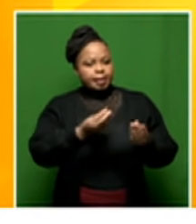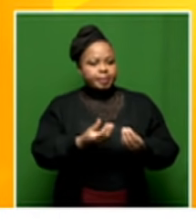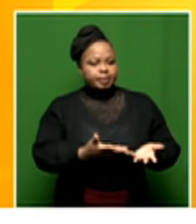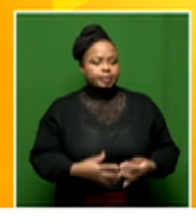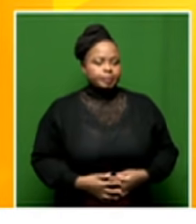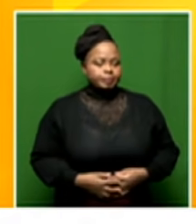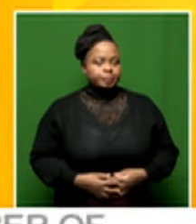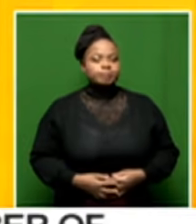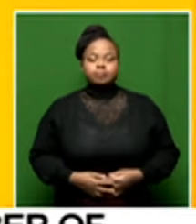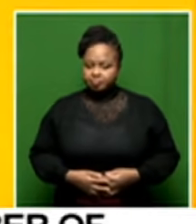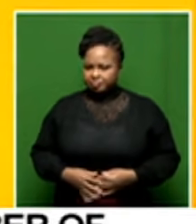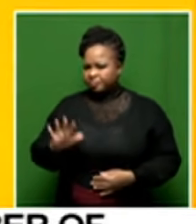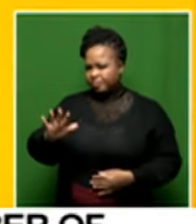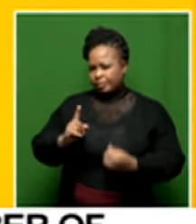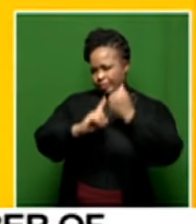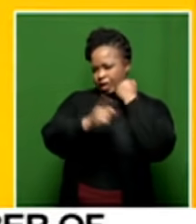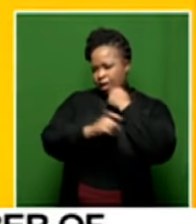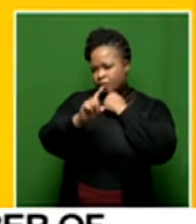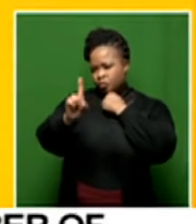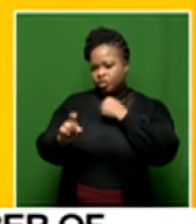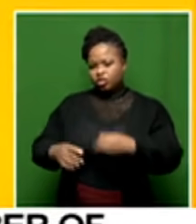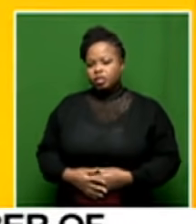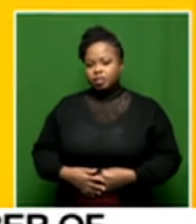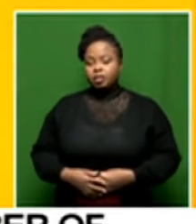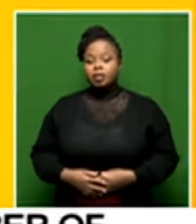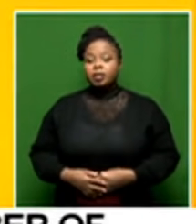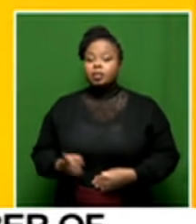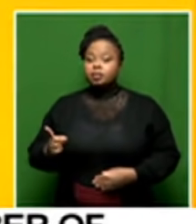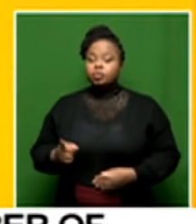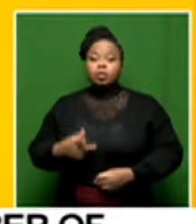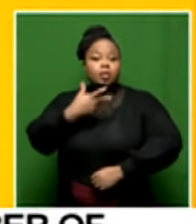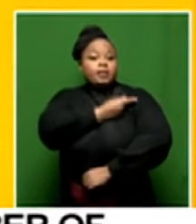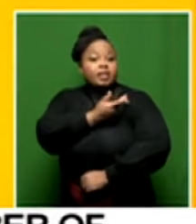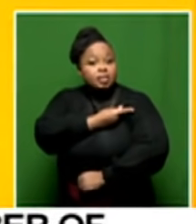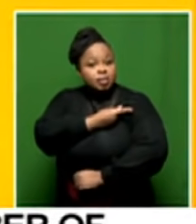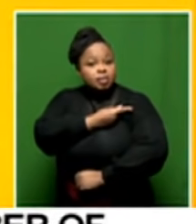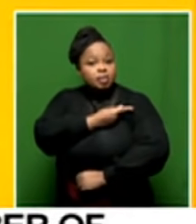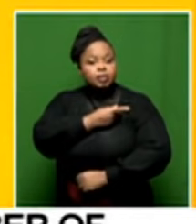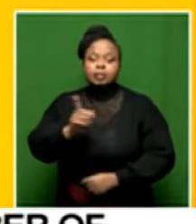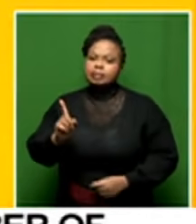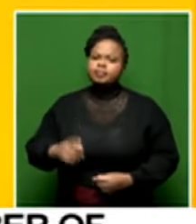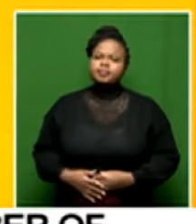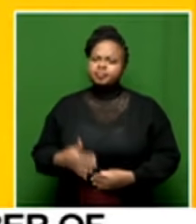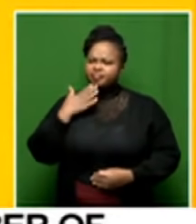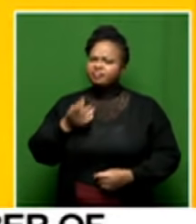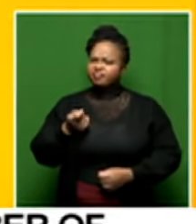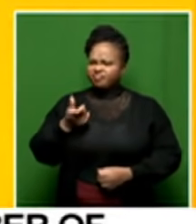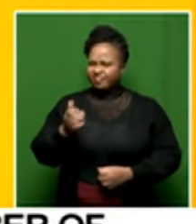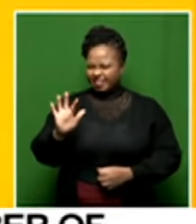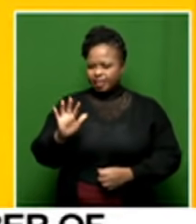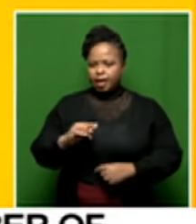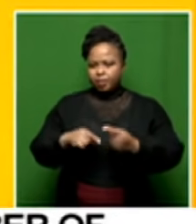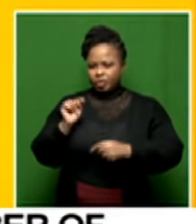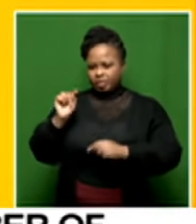possible. Prof, before I let you go, one last question. I've just been given an extra minute. The vaccines. Let's talk about this. Are